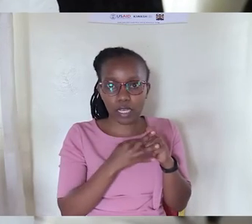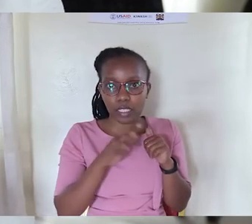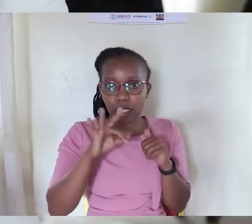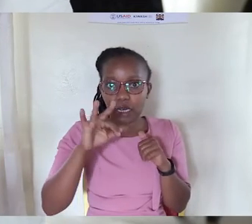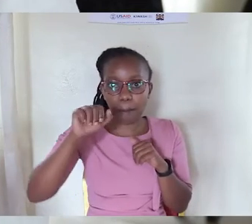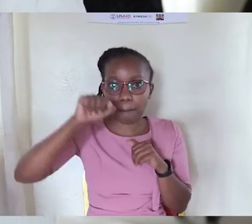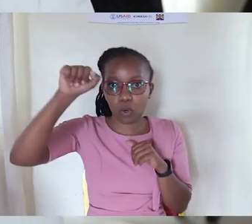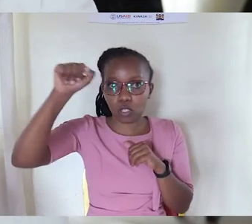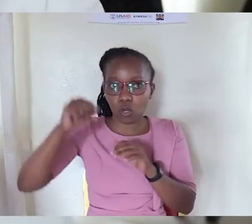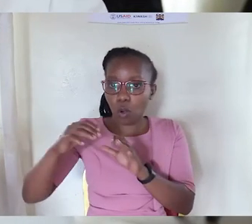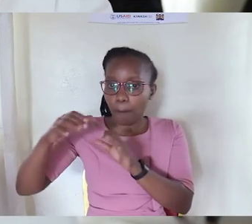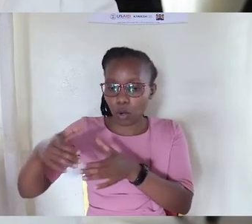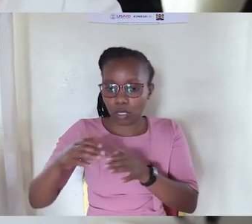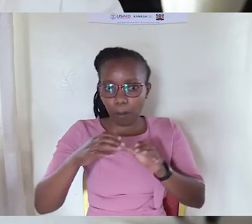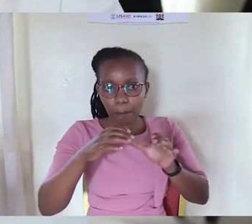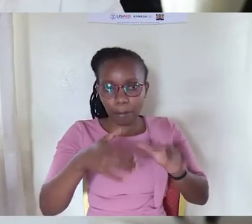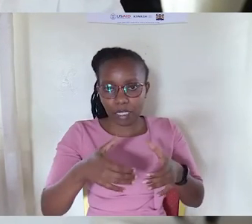political parties have now